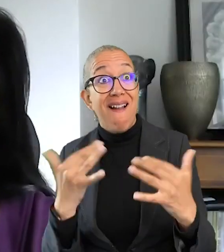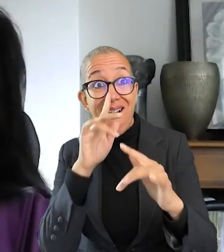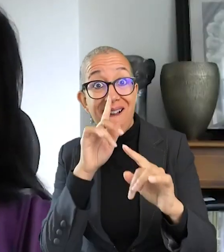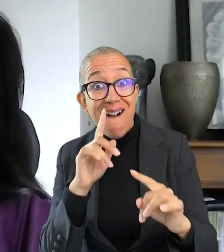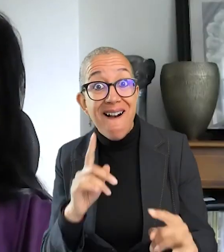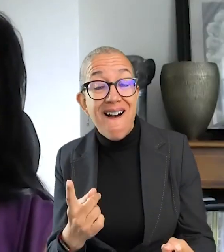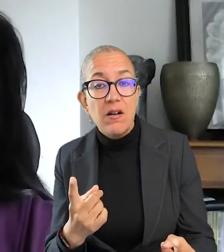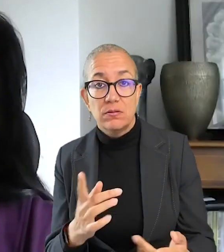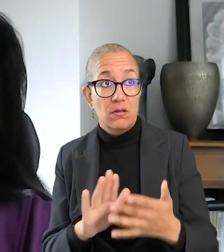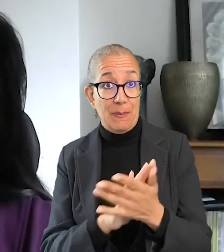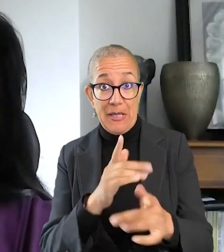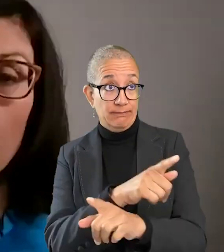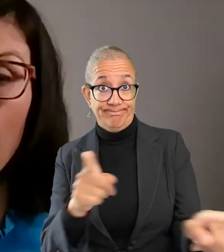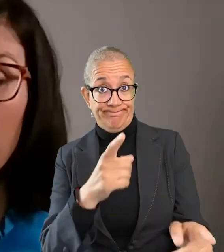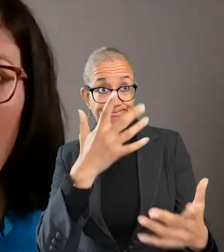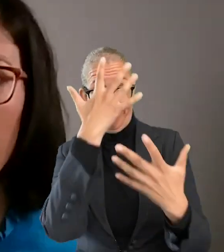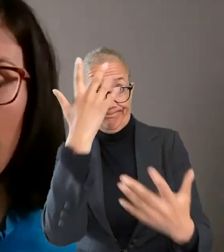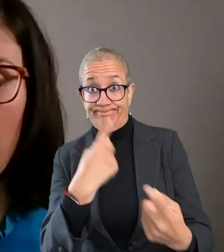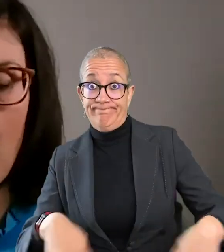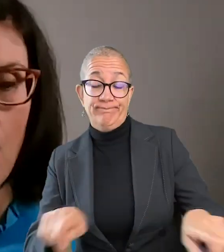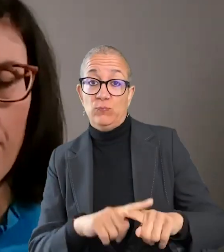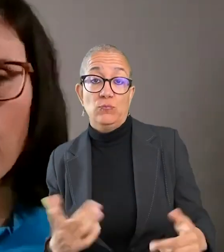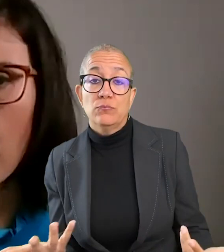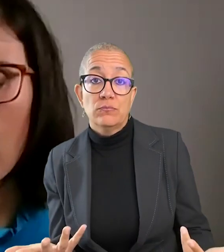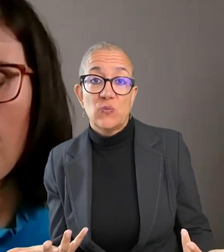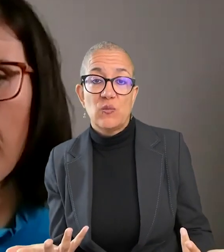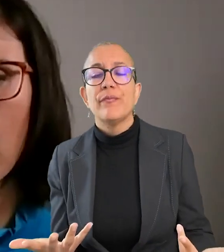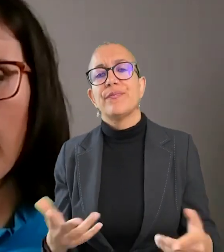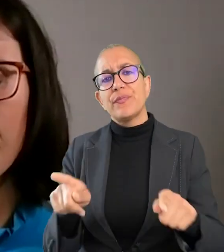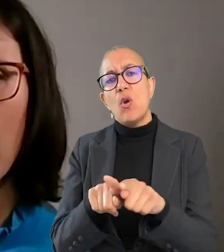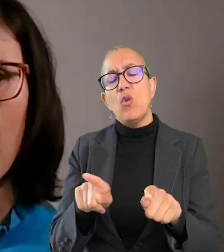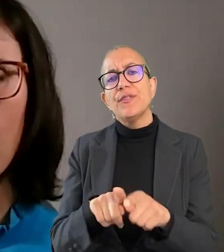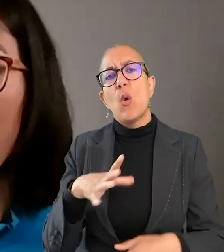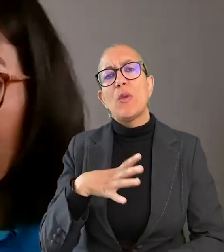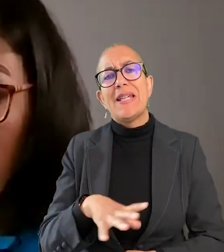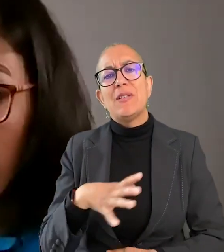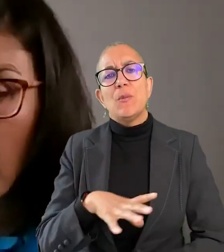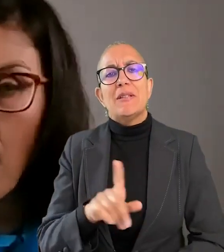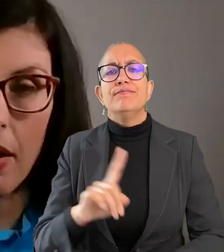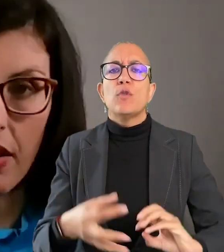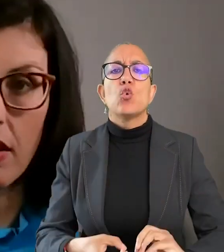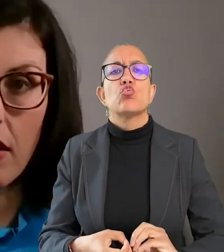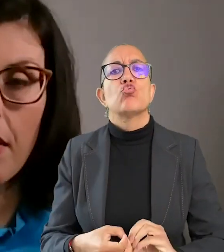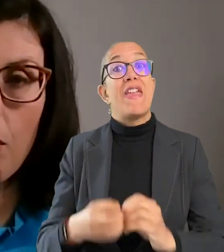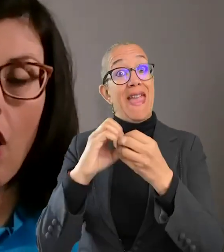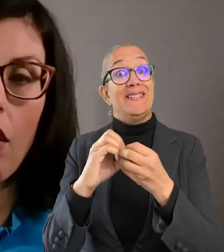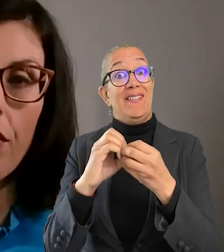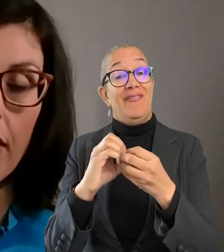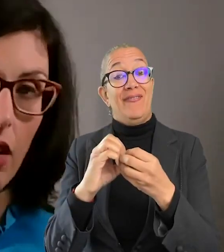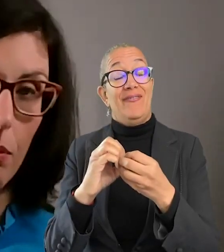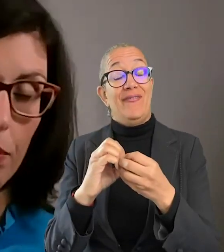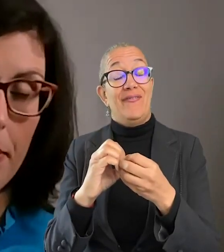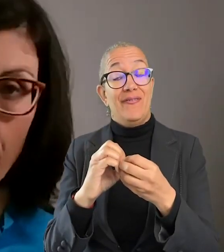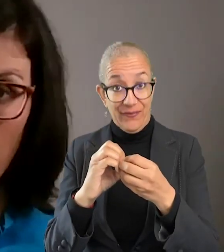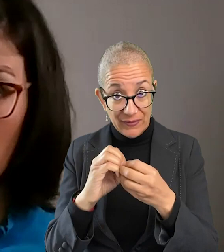knows we're alive almost. Yeah, and what I will point out, I mean, I think we've also got to be quite creative about this. I mean, we are,